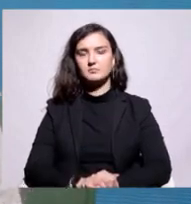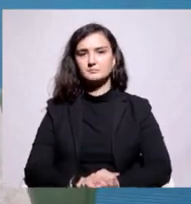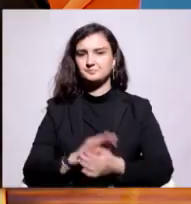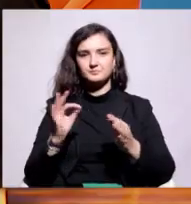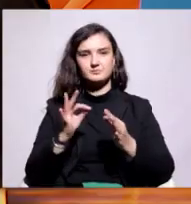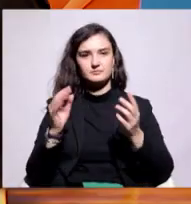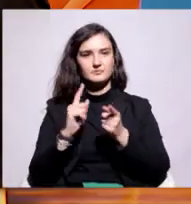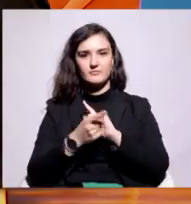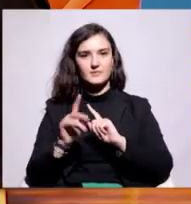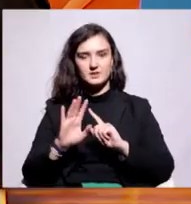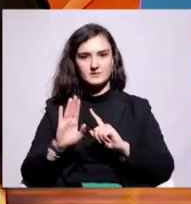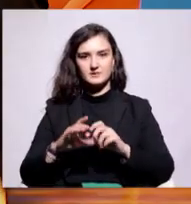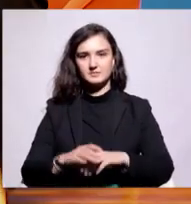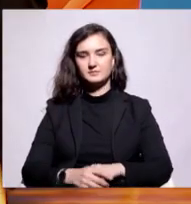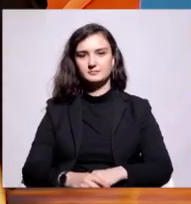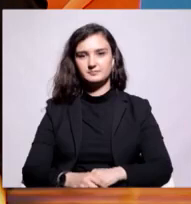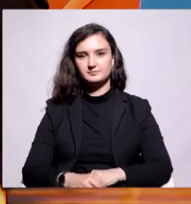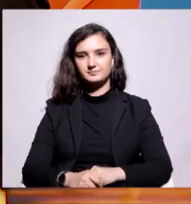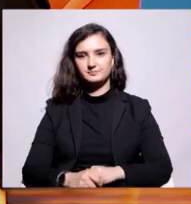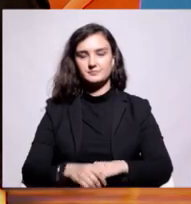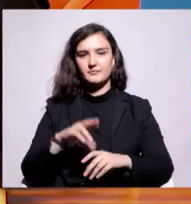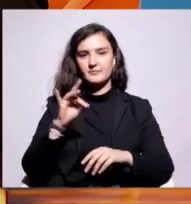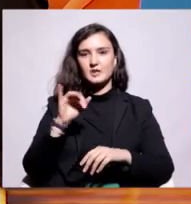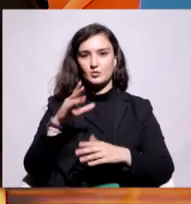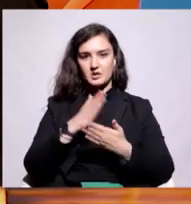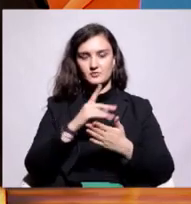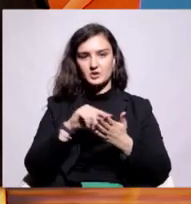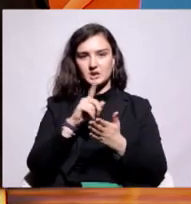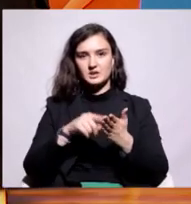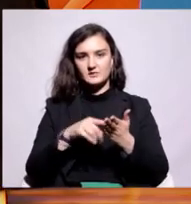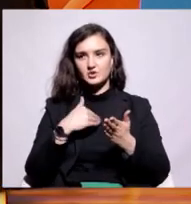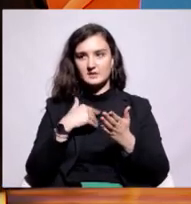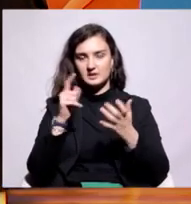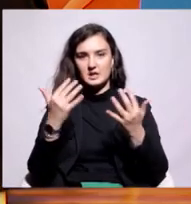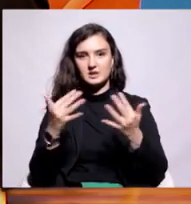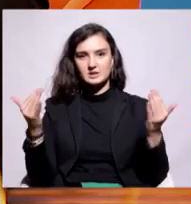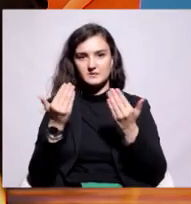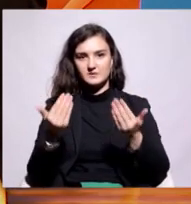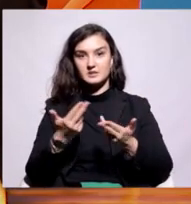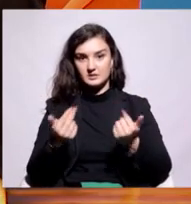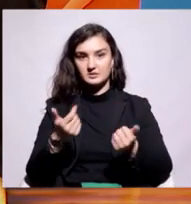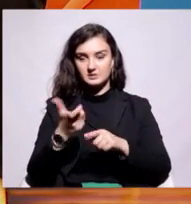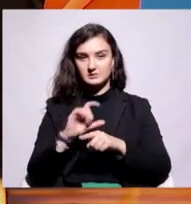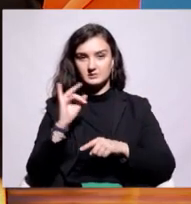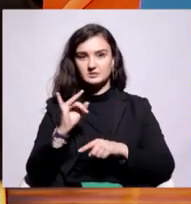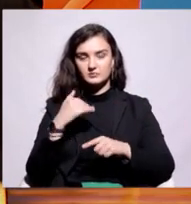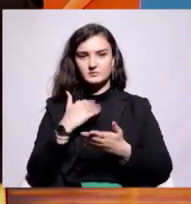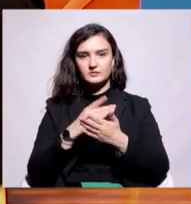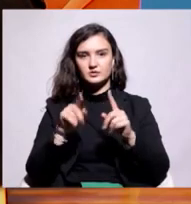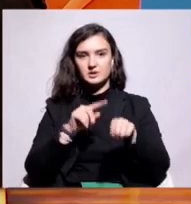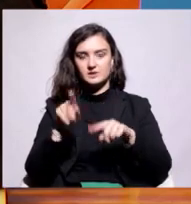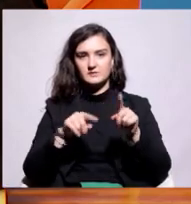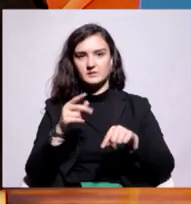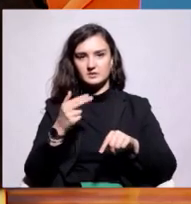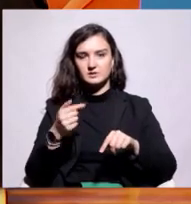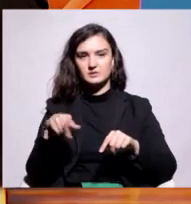changed. Wow. Okay. Mr. Darrell, do you have a question for our audience? Yes. It's really interesting. I do have a question.